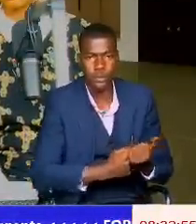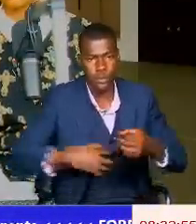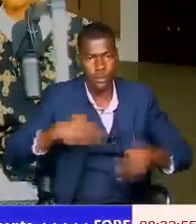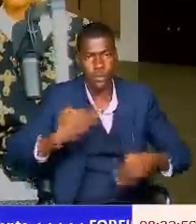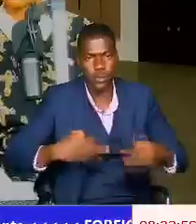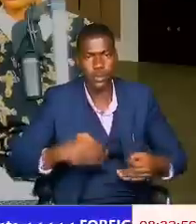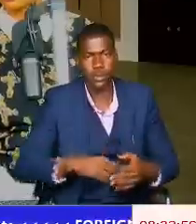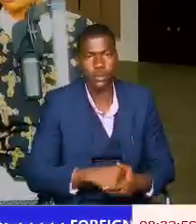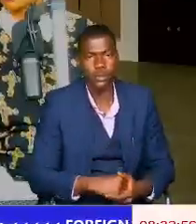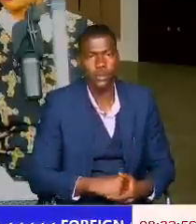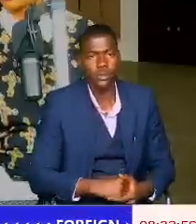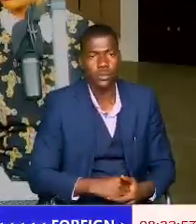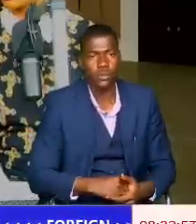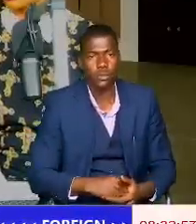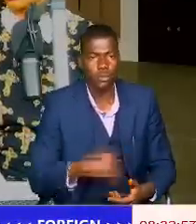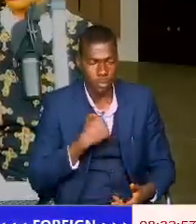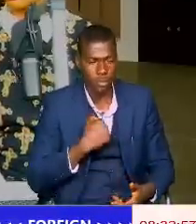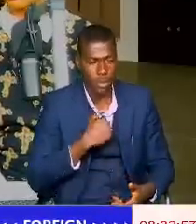But that one deleted.